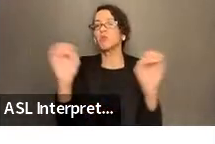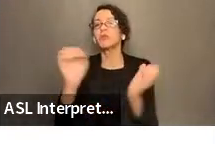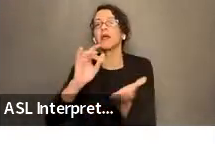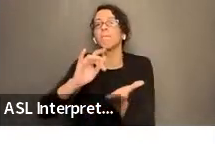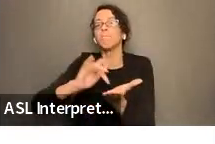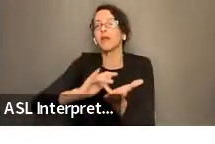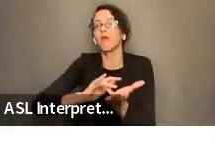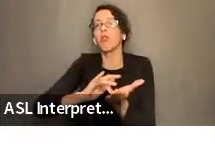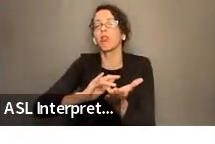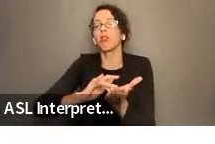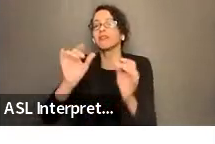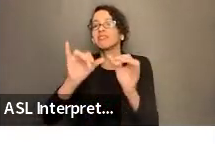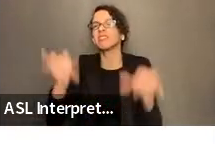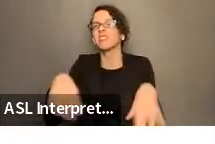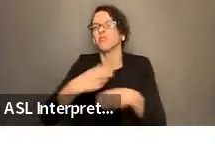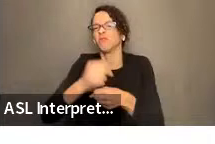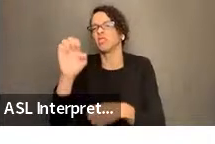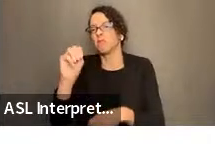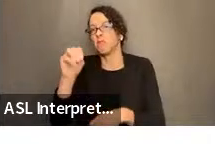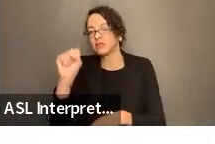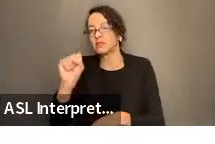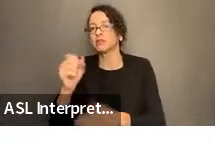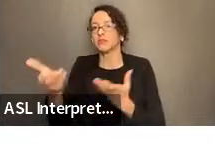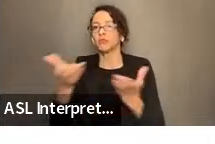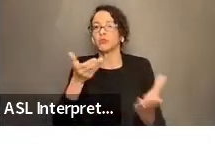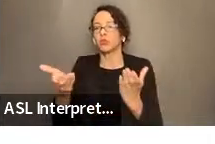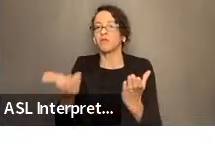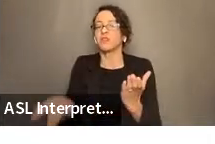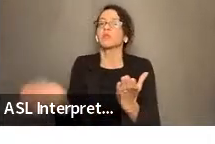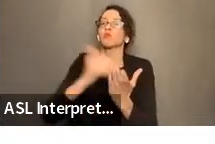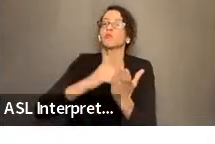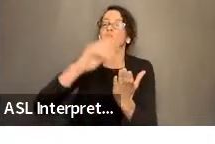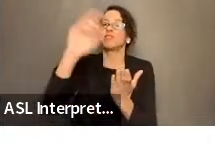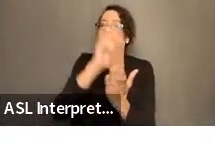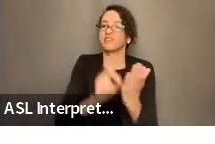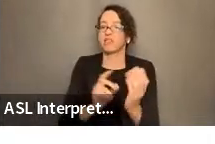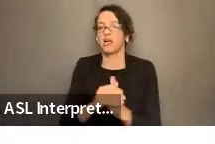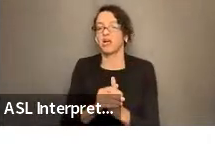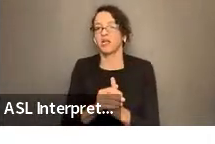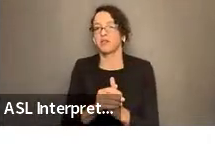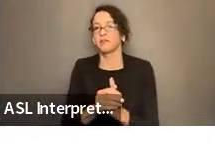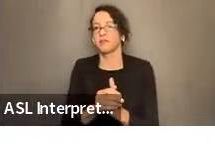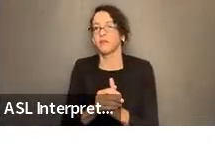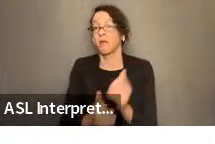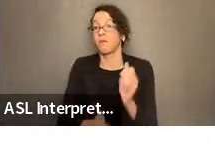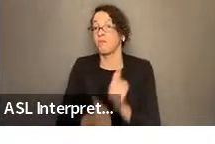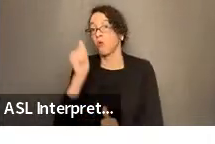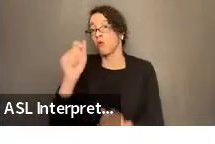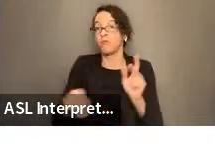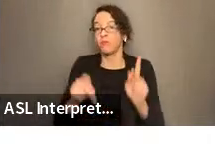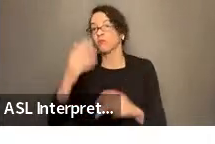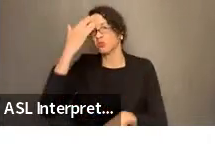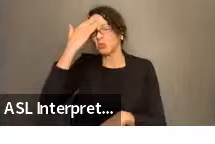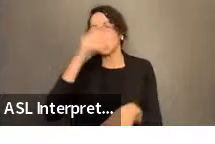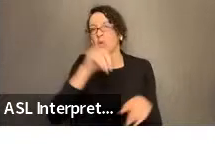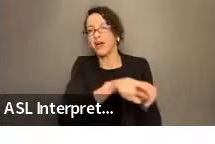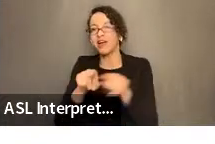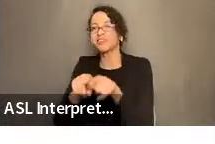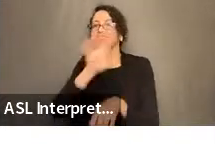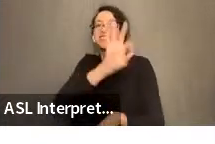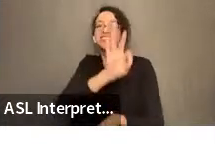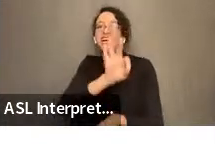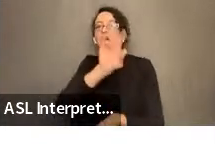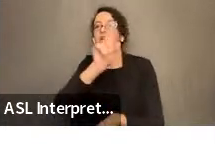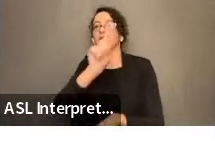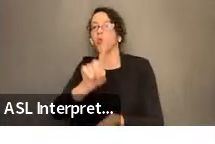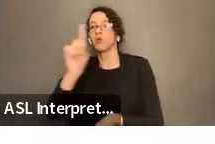And basically, most people know that as the 911 ambulance system. There is more to it than that,